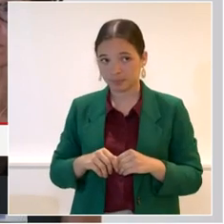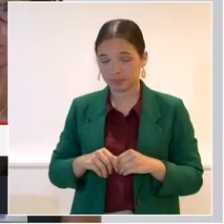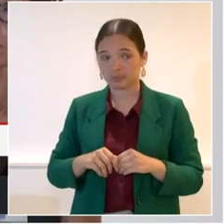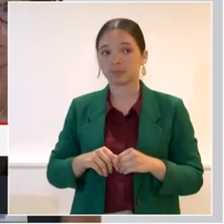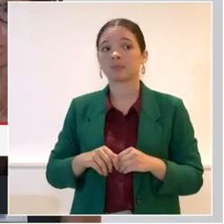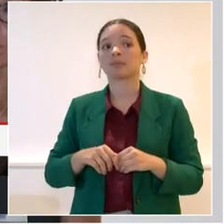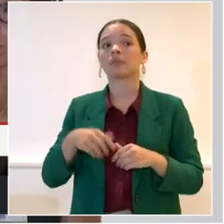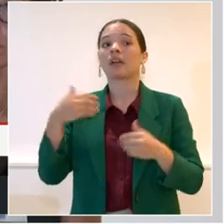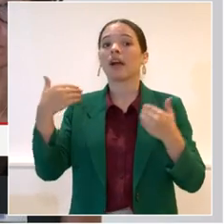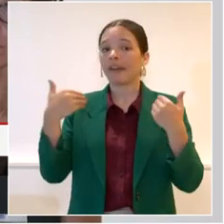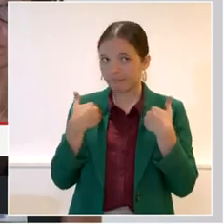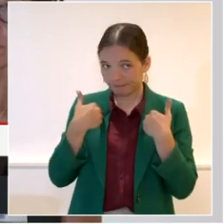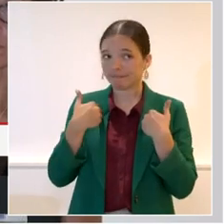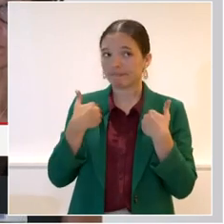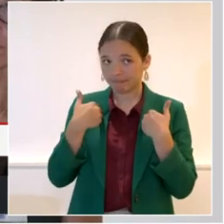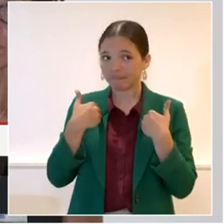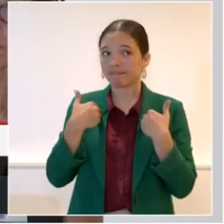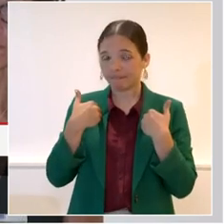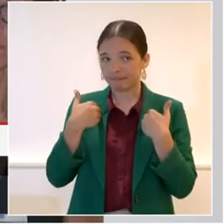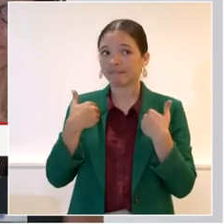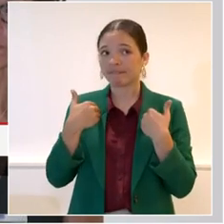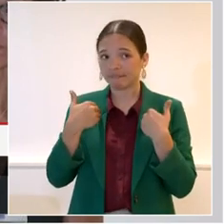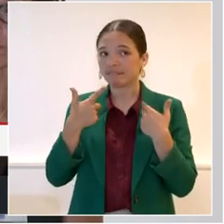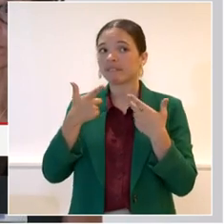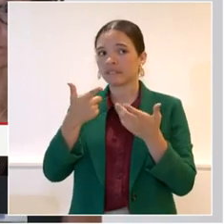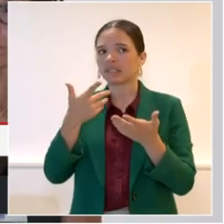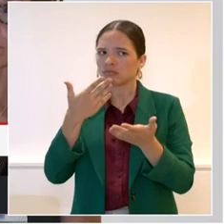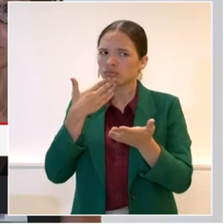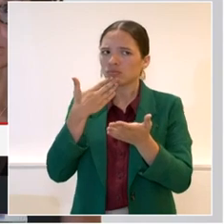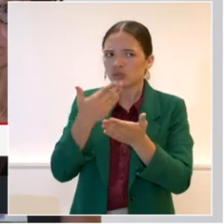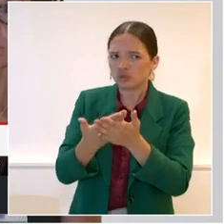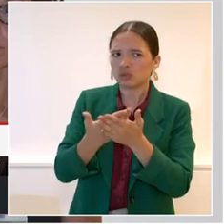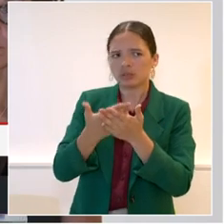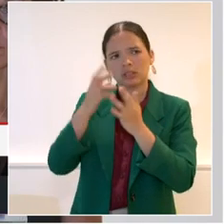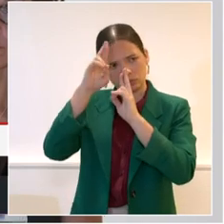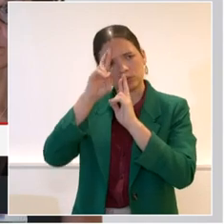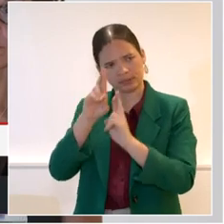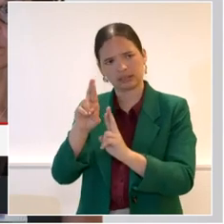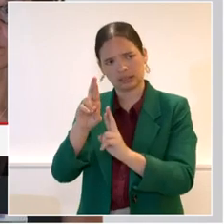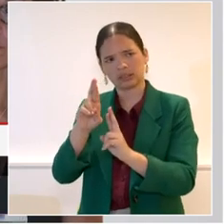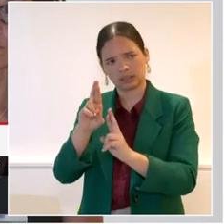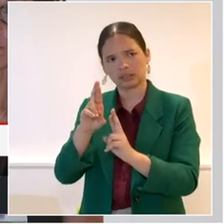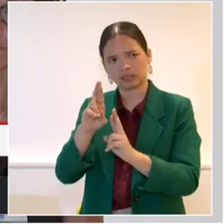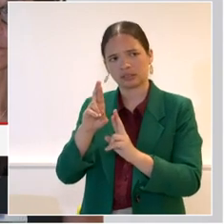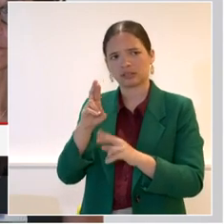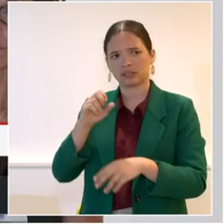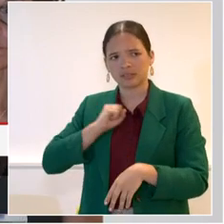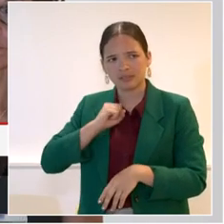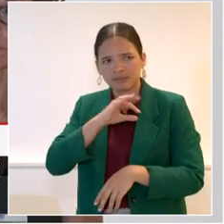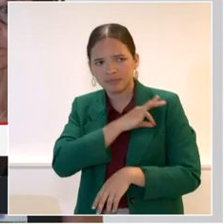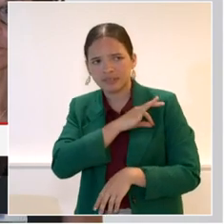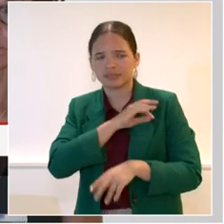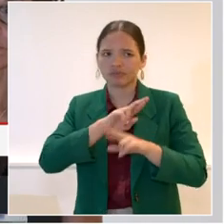humane presence that has a staffing presence mostly to